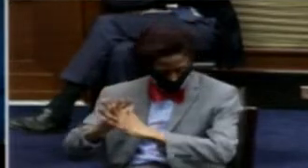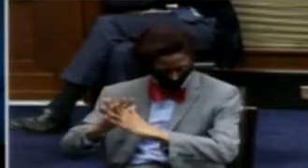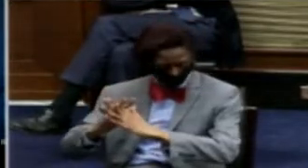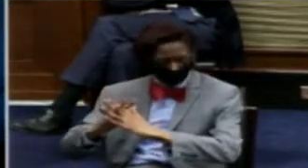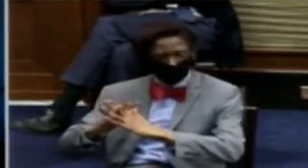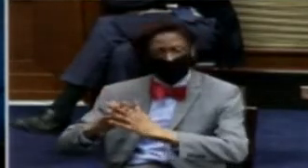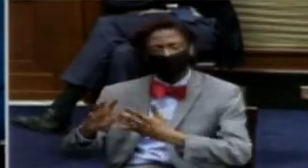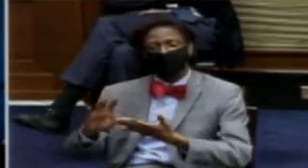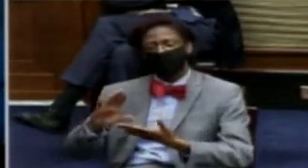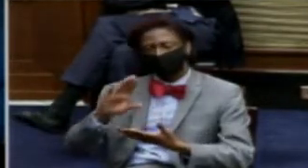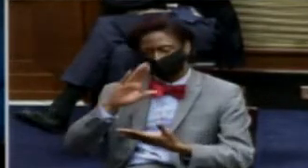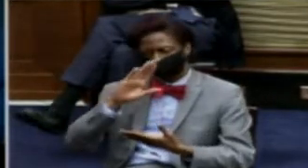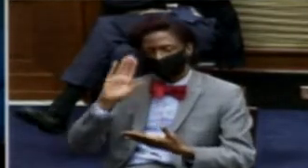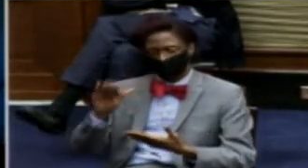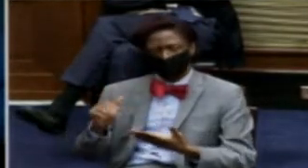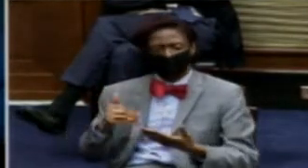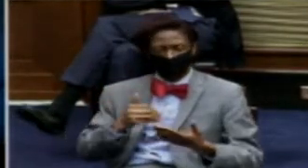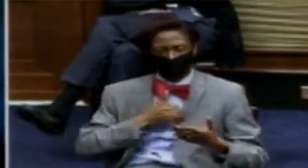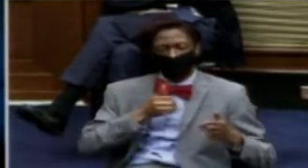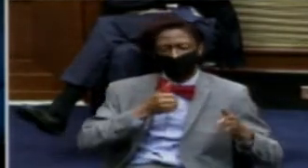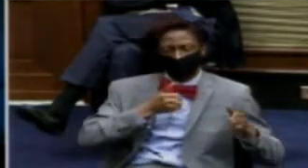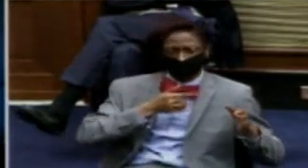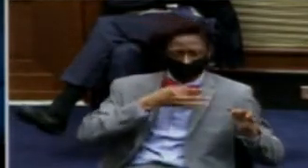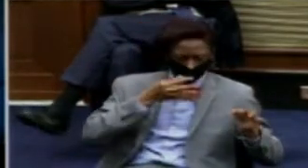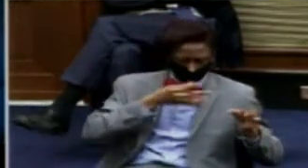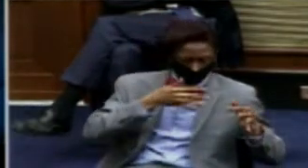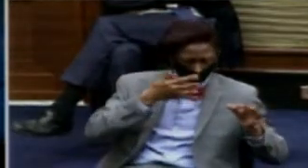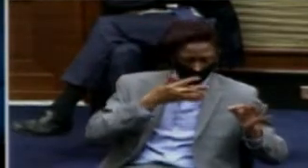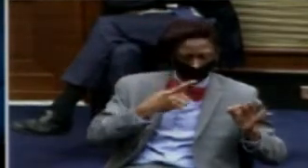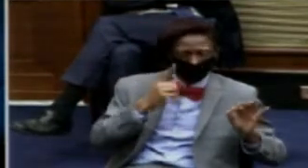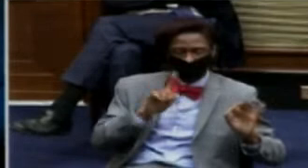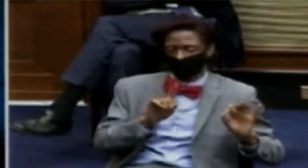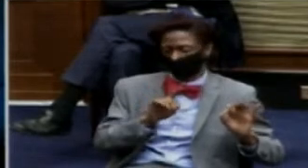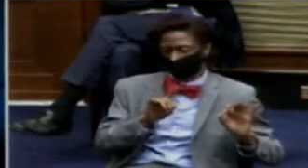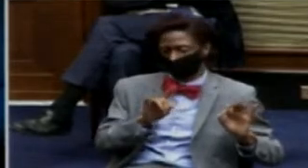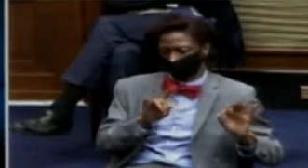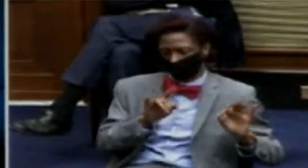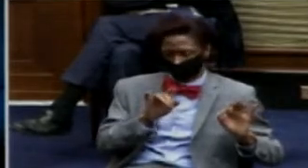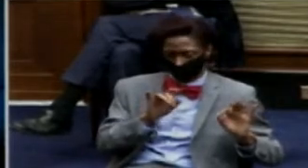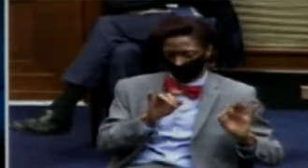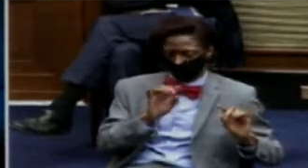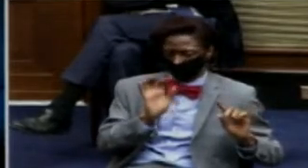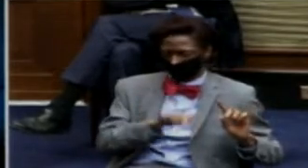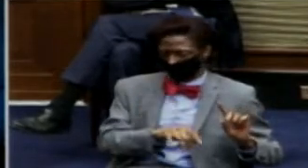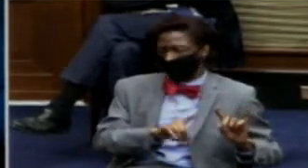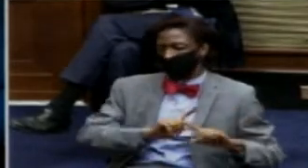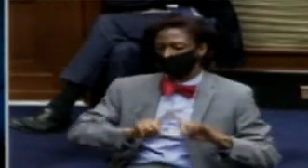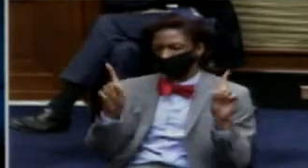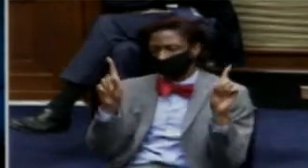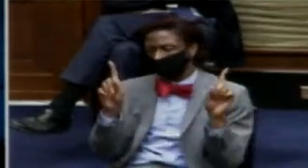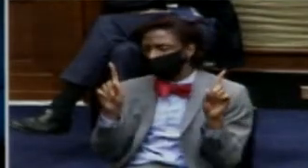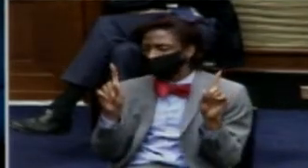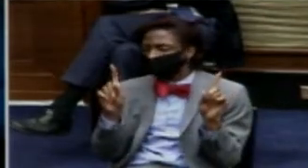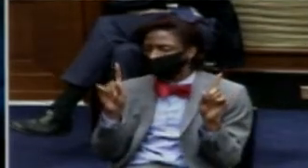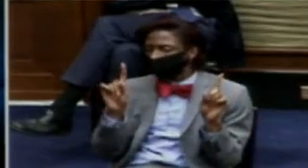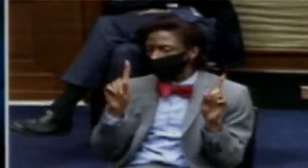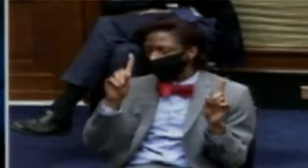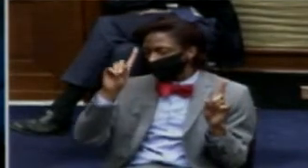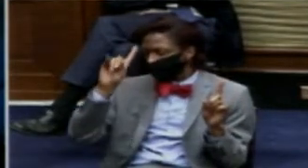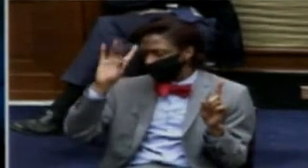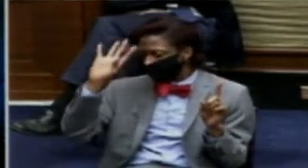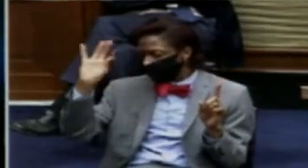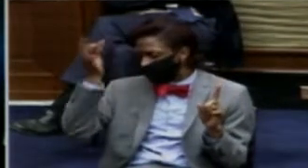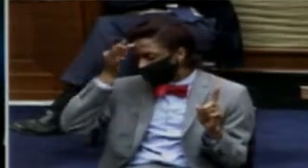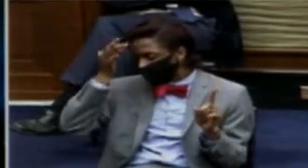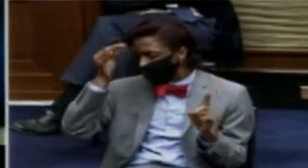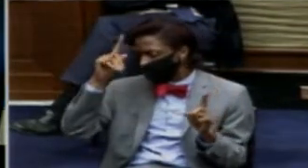I know there was testimony for the pension liabilities, but did the federal government put any money into